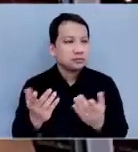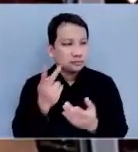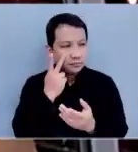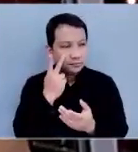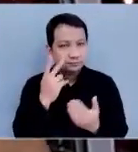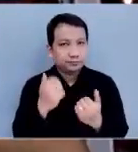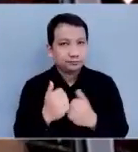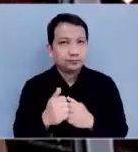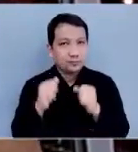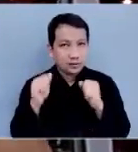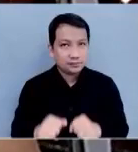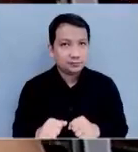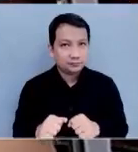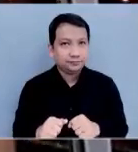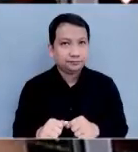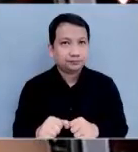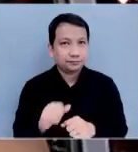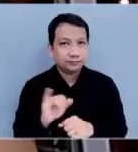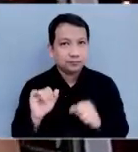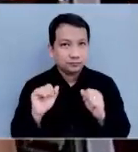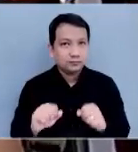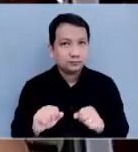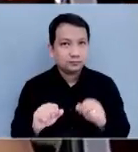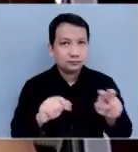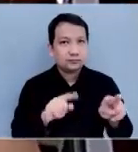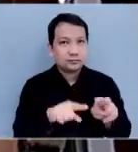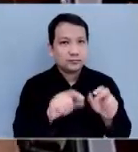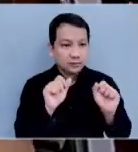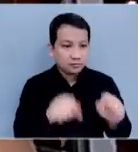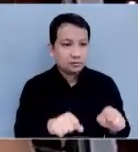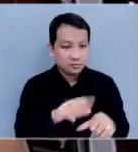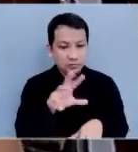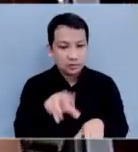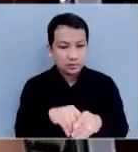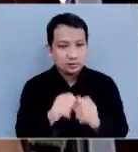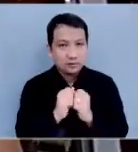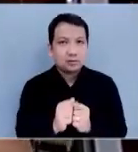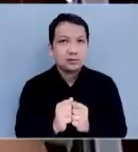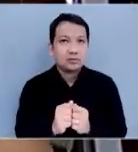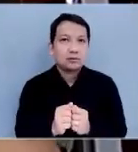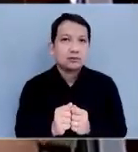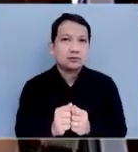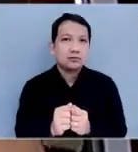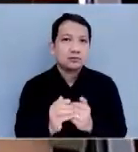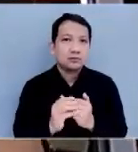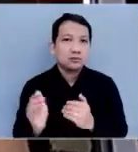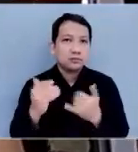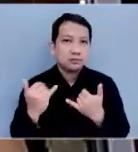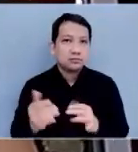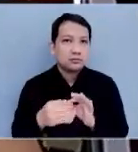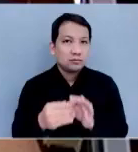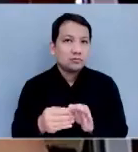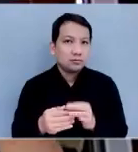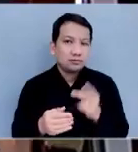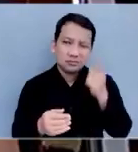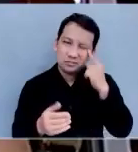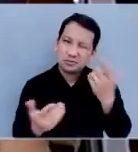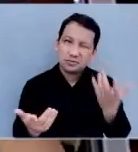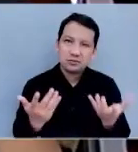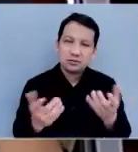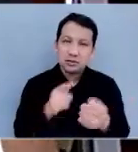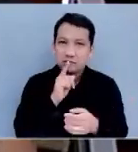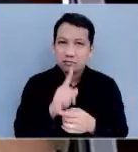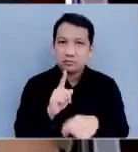there still could be a problem. I'm not sure, but it seems like there still could be a possibility, and that he's going to play in the World Cup. I think I'm not